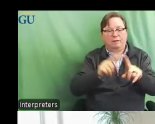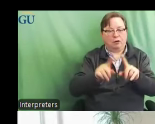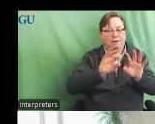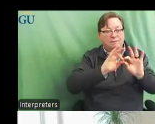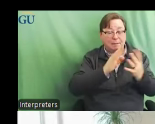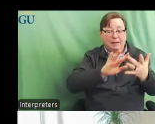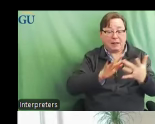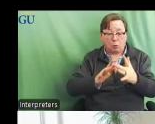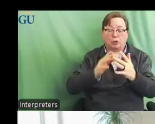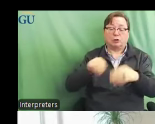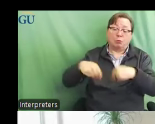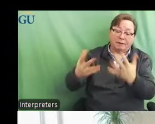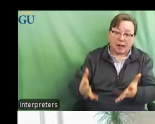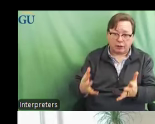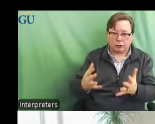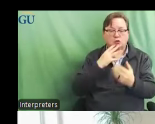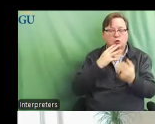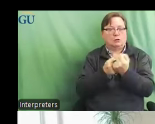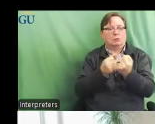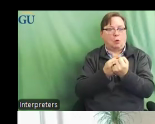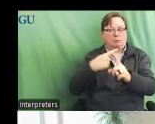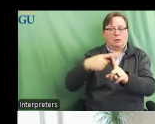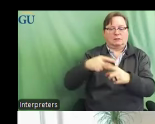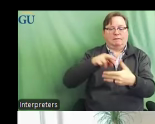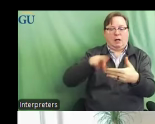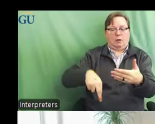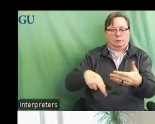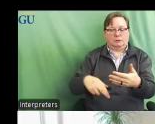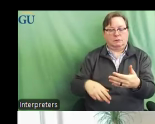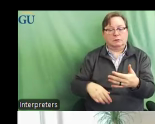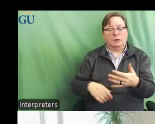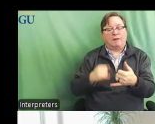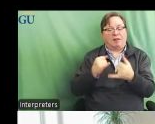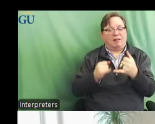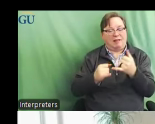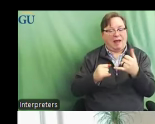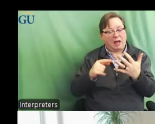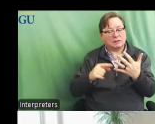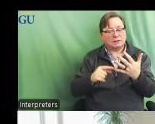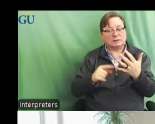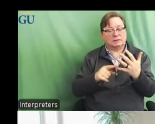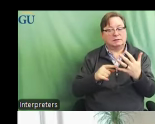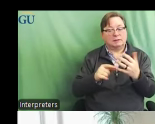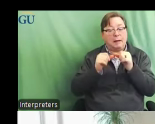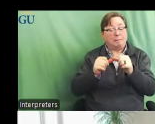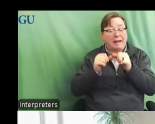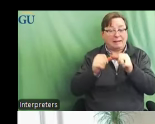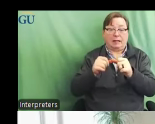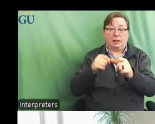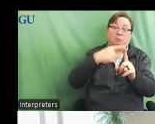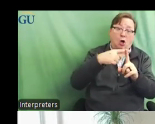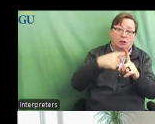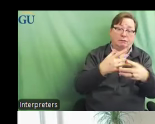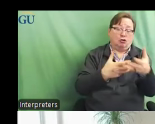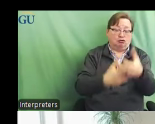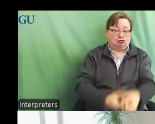support the positive outcomes? And then, of course, maintaining a positive and trusting relationship